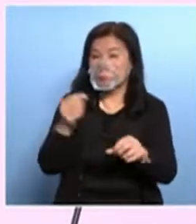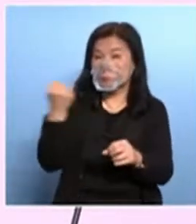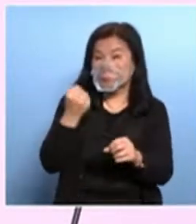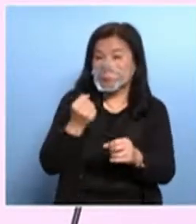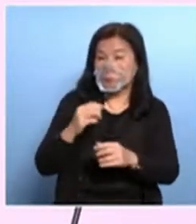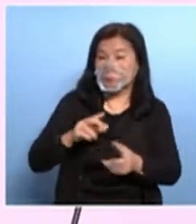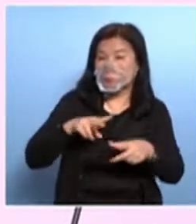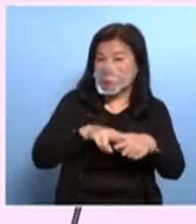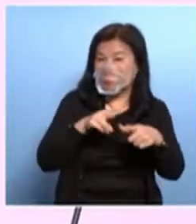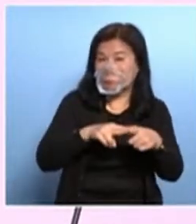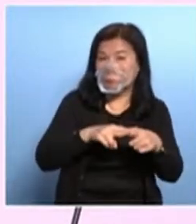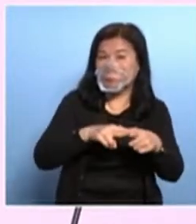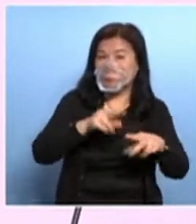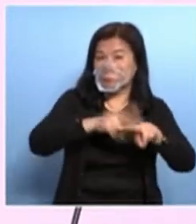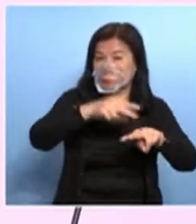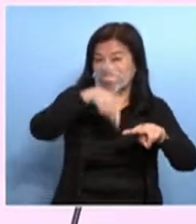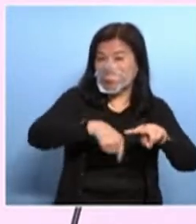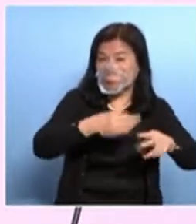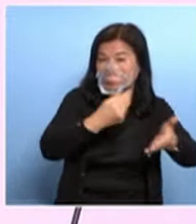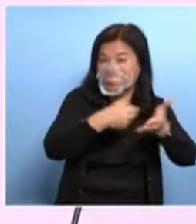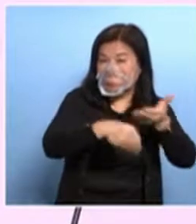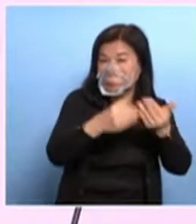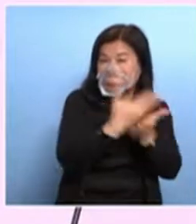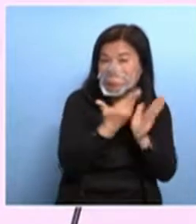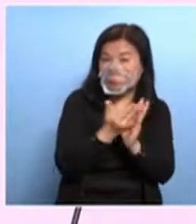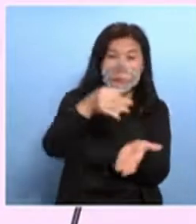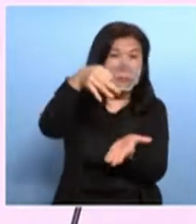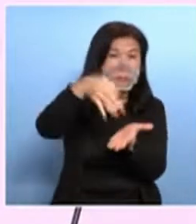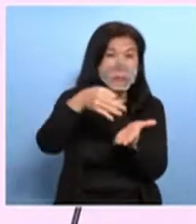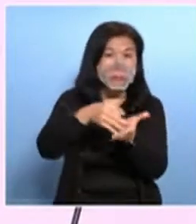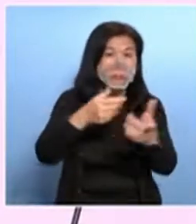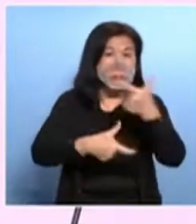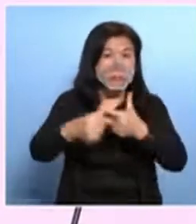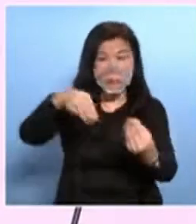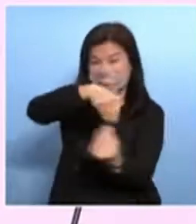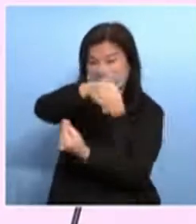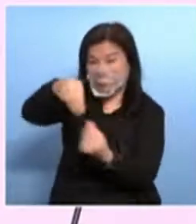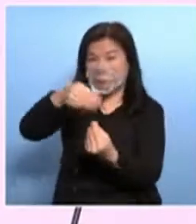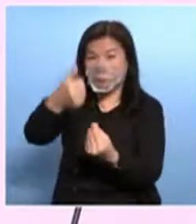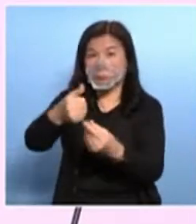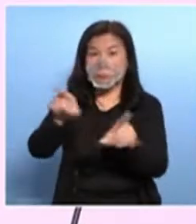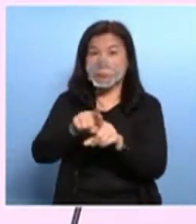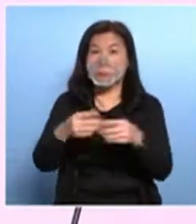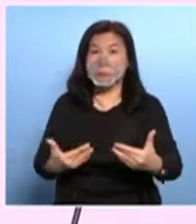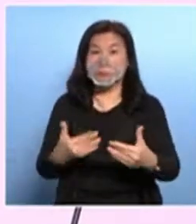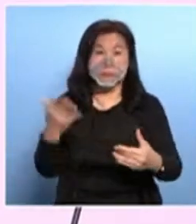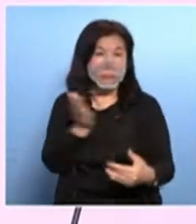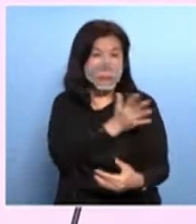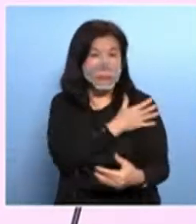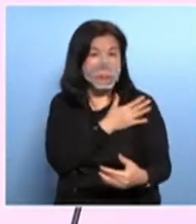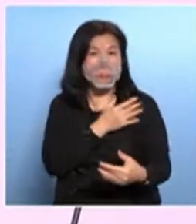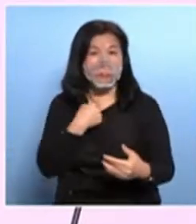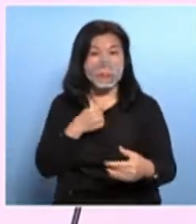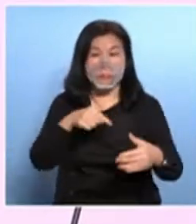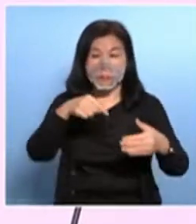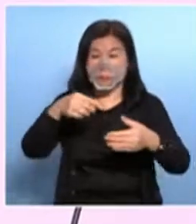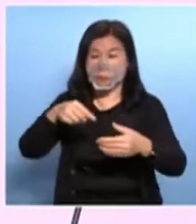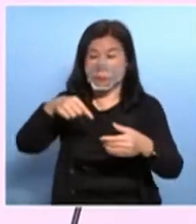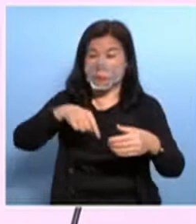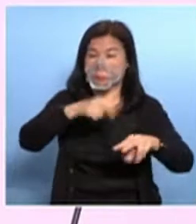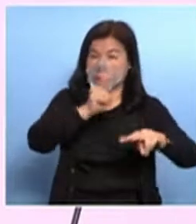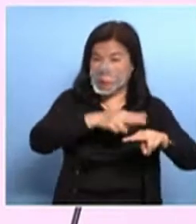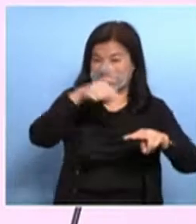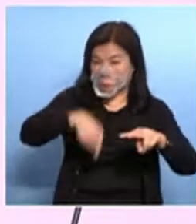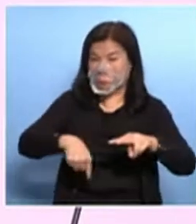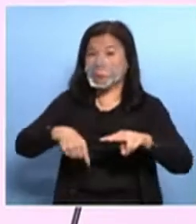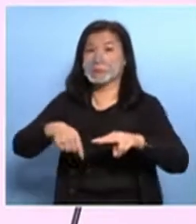national policies and our own advantages and take the GBA as an entry point, proactively exploring the vast mainland market and participating